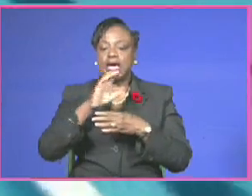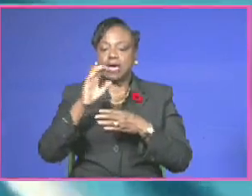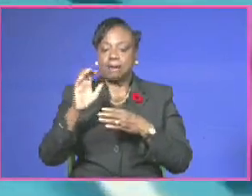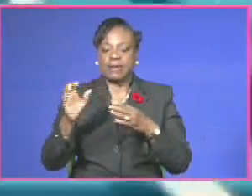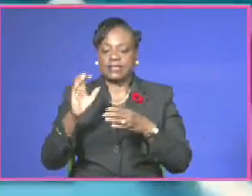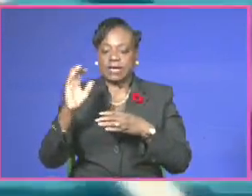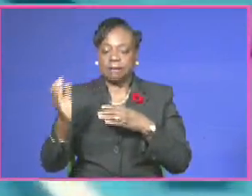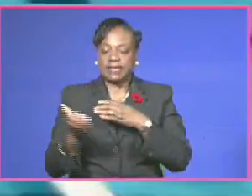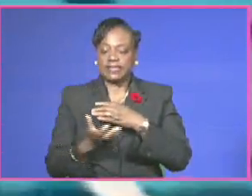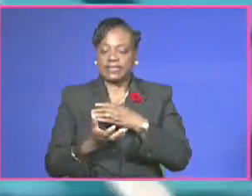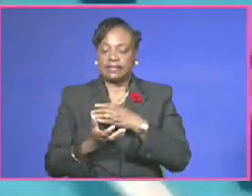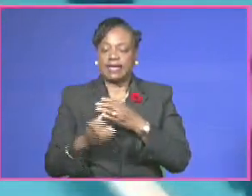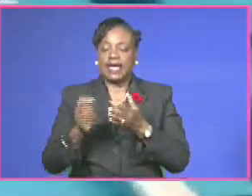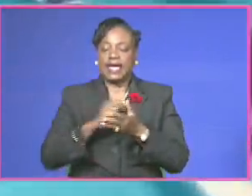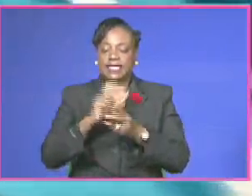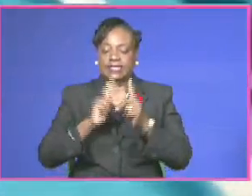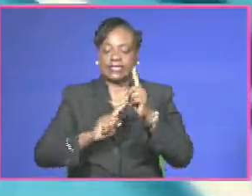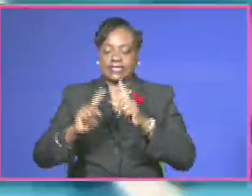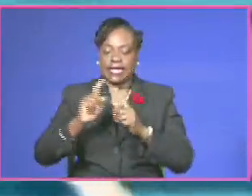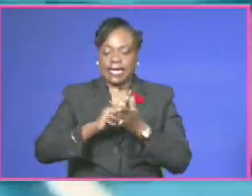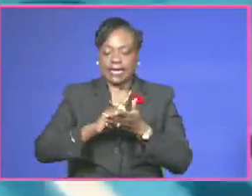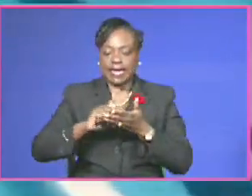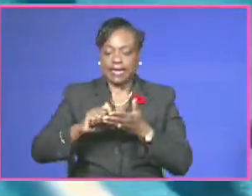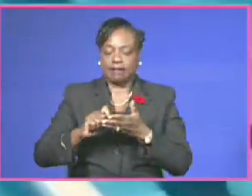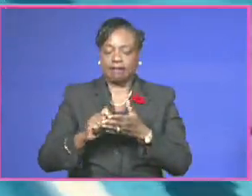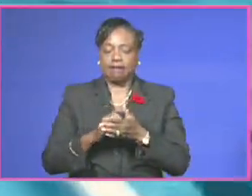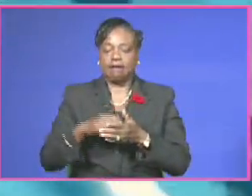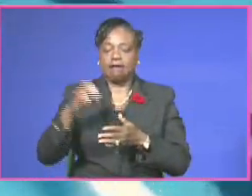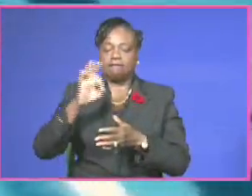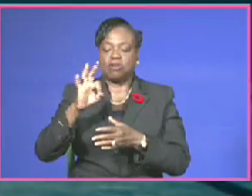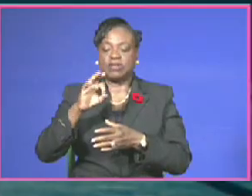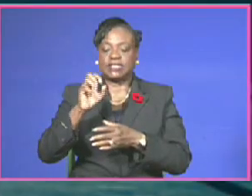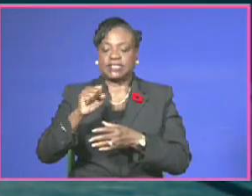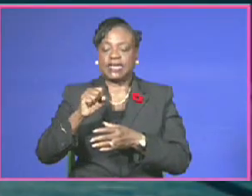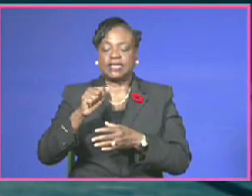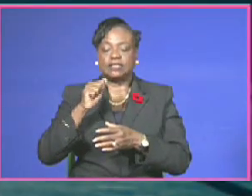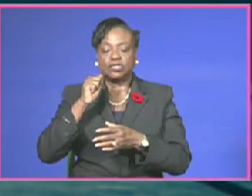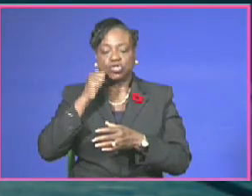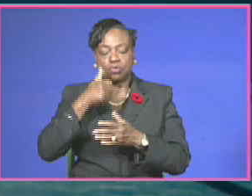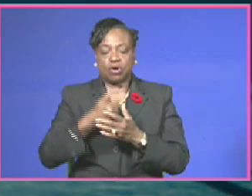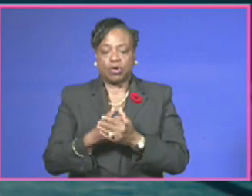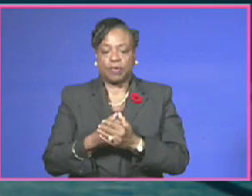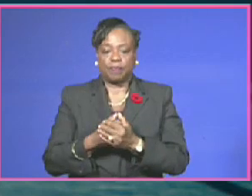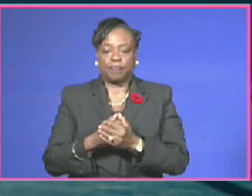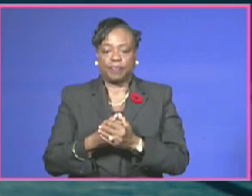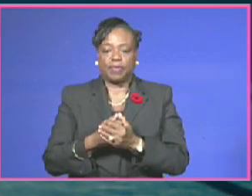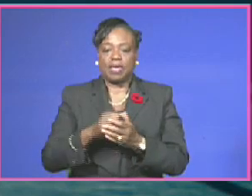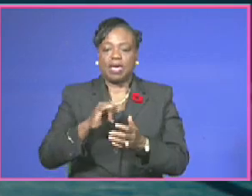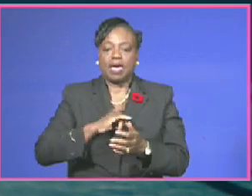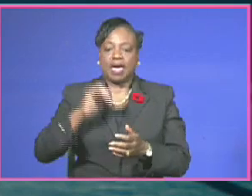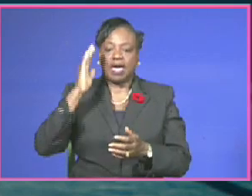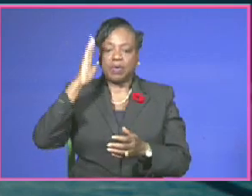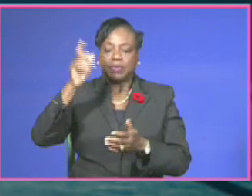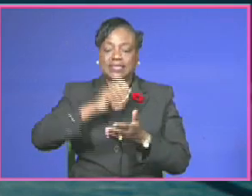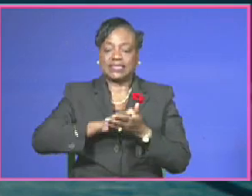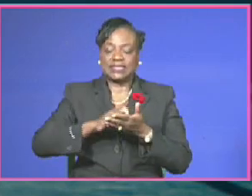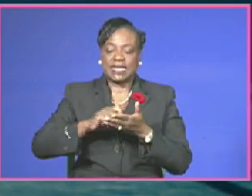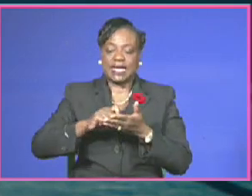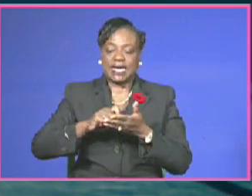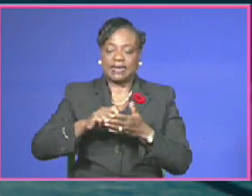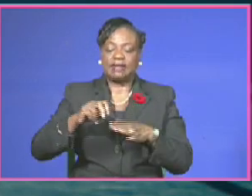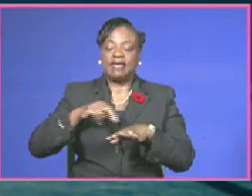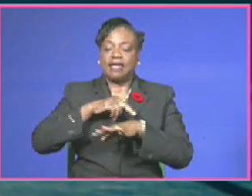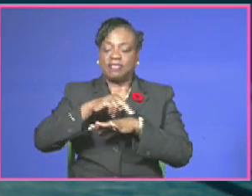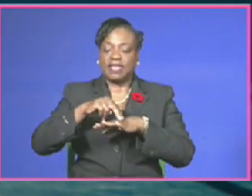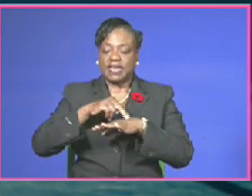at Florida State University tomorrow. Really excited to sign my national letter of intent to go to Florida State